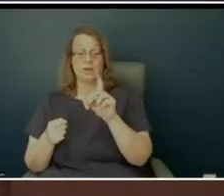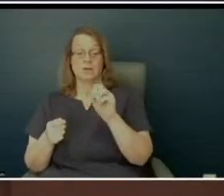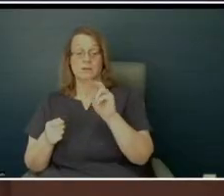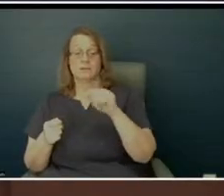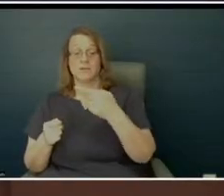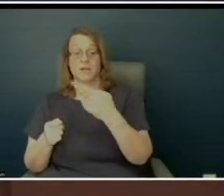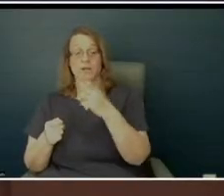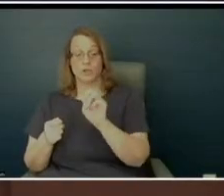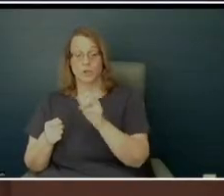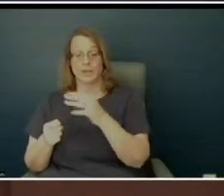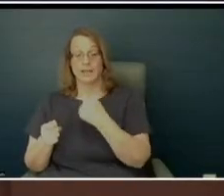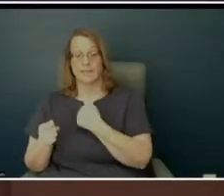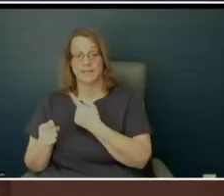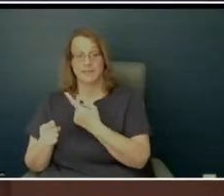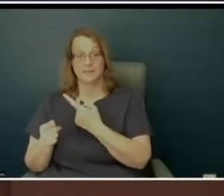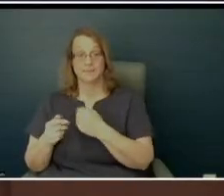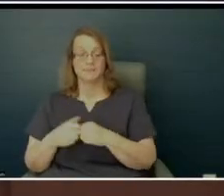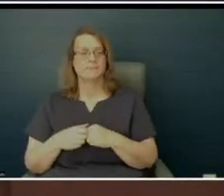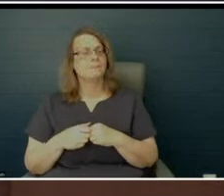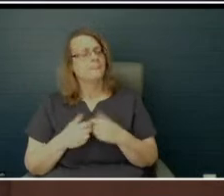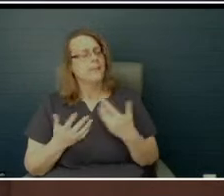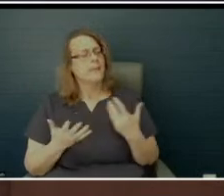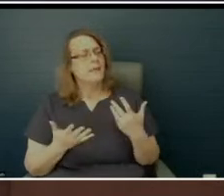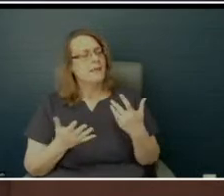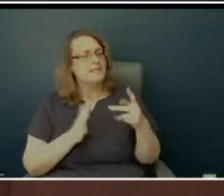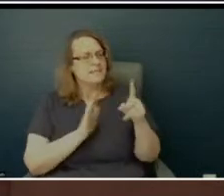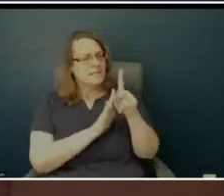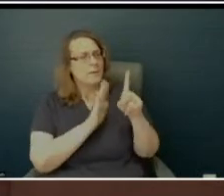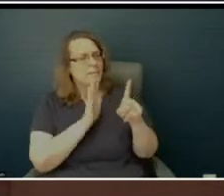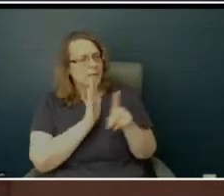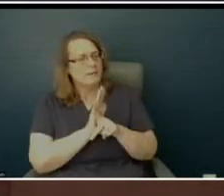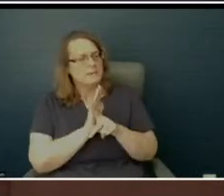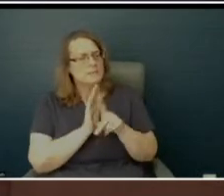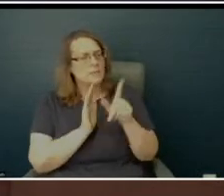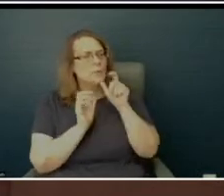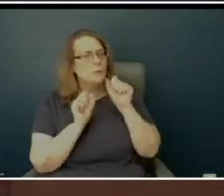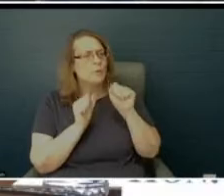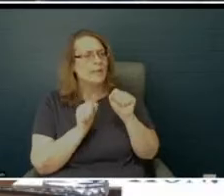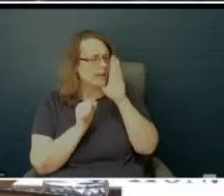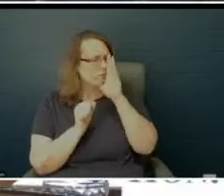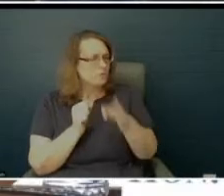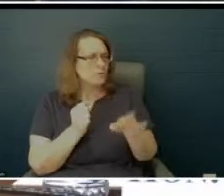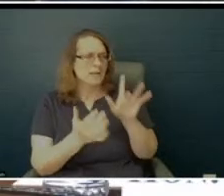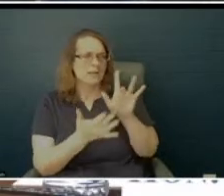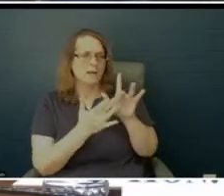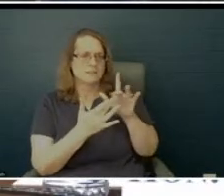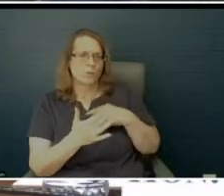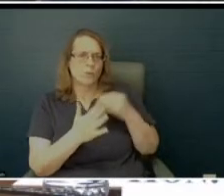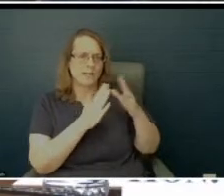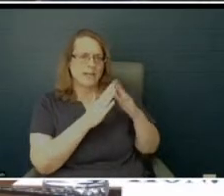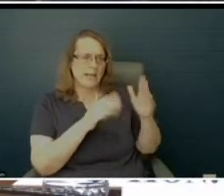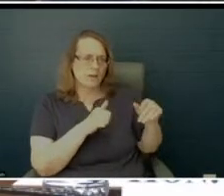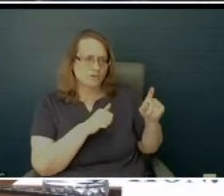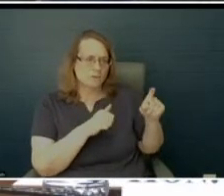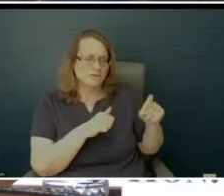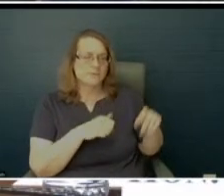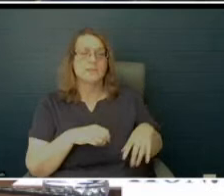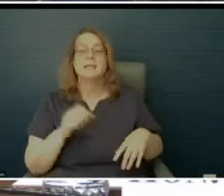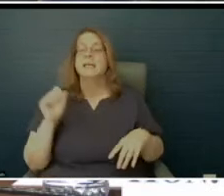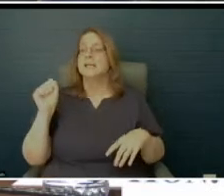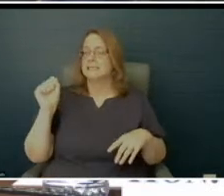policy that governs who can have contact directly with the White House? Yes. So across many administrations